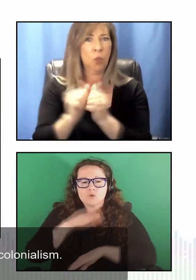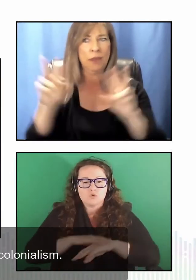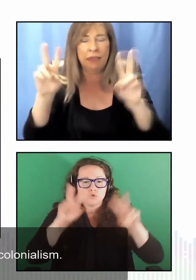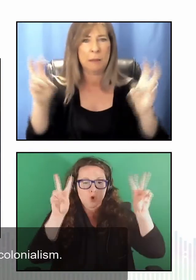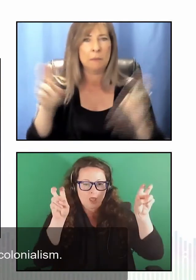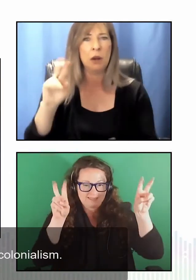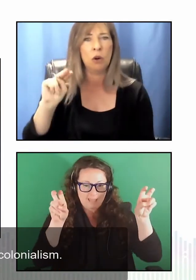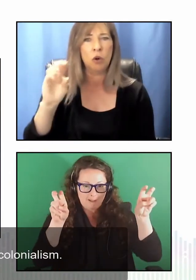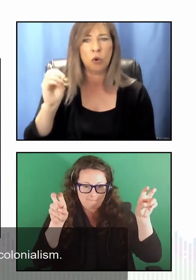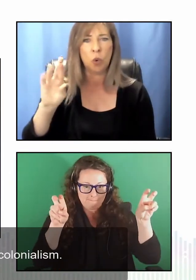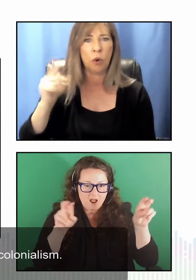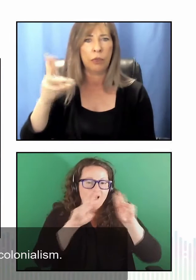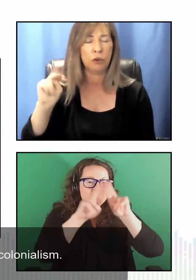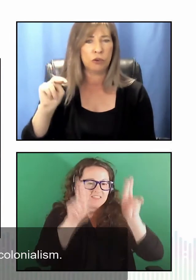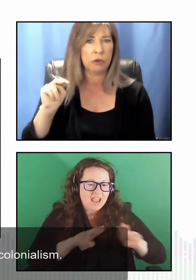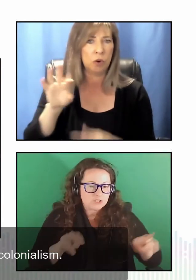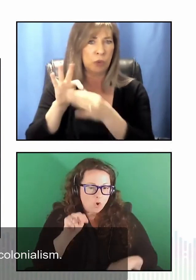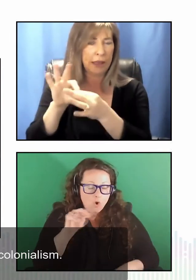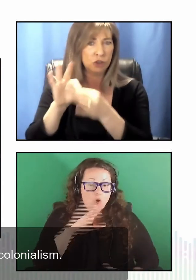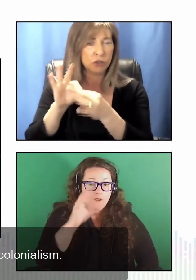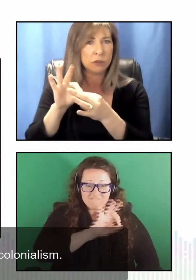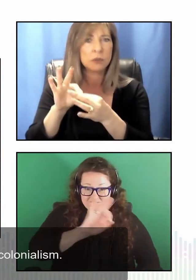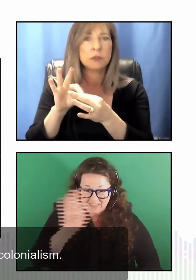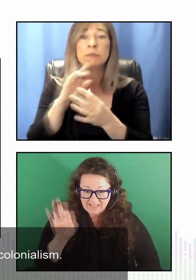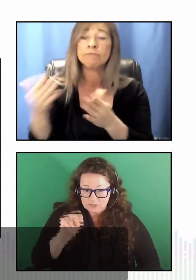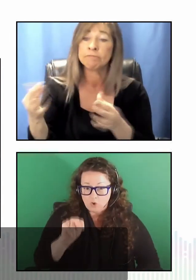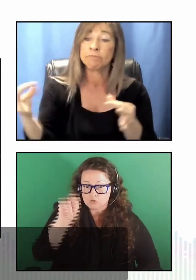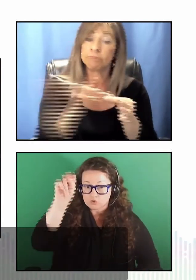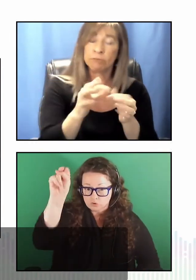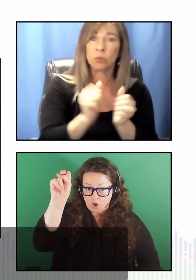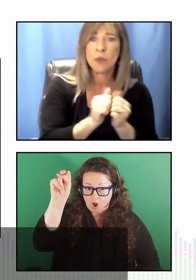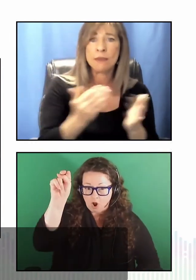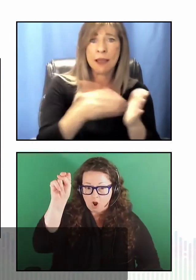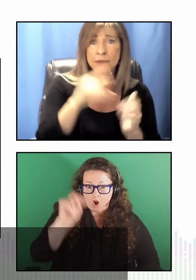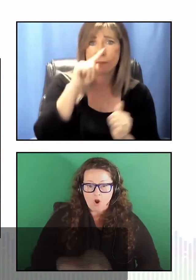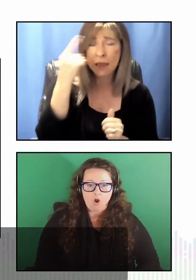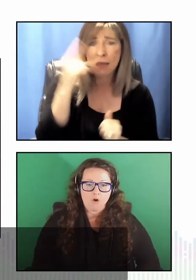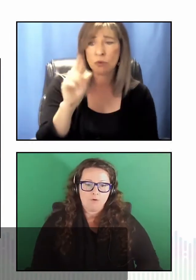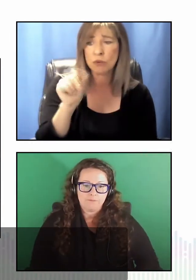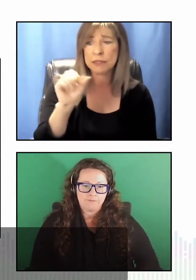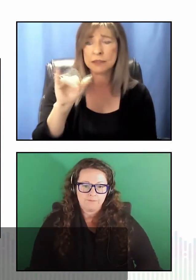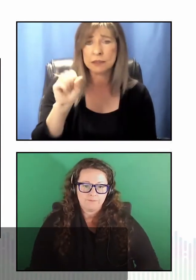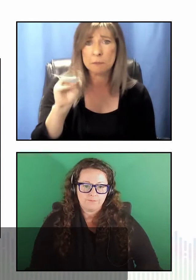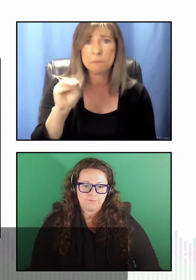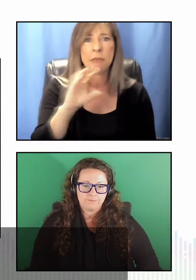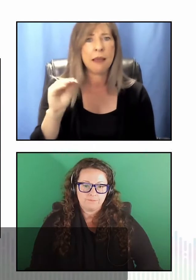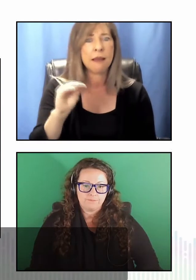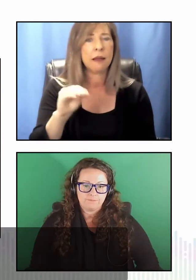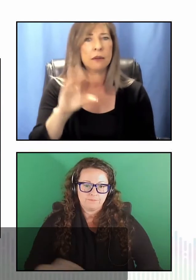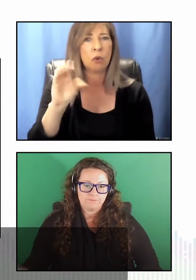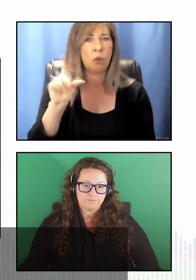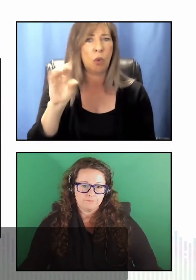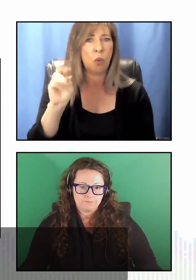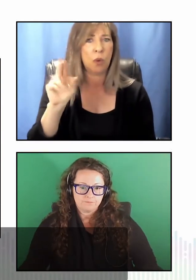about confronting anti-Black racism and colonialism. We want to thank